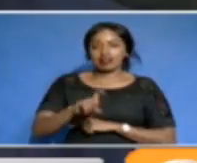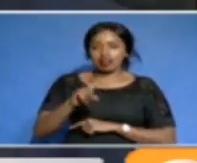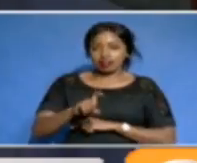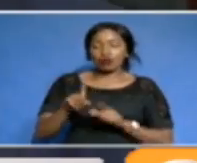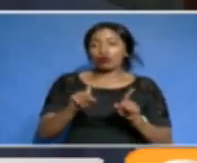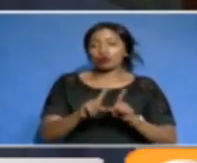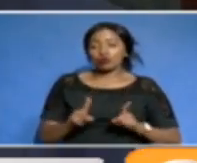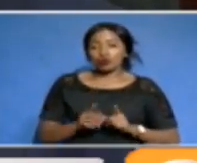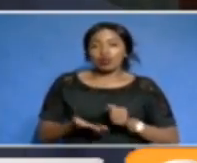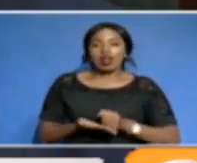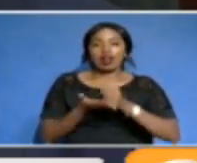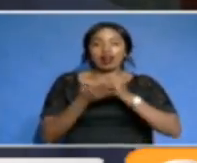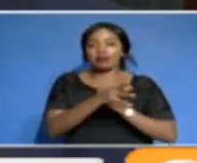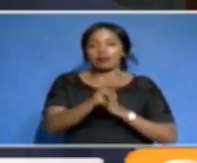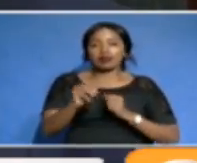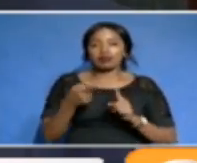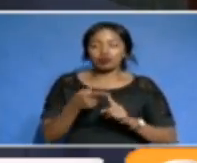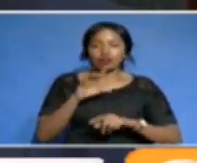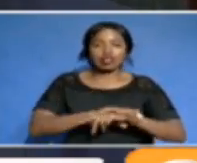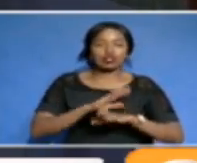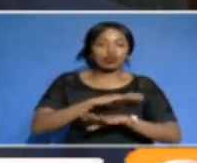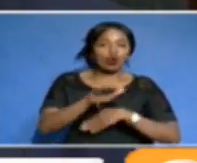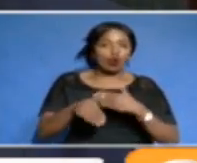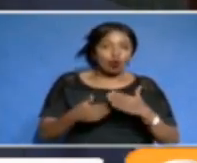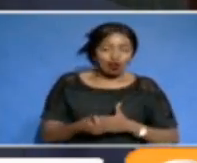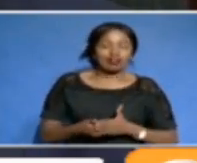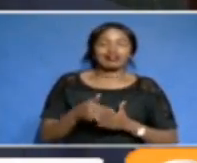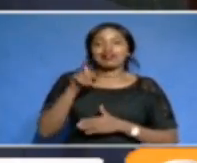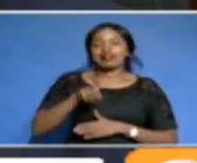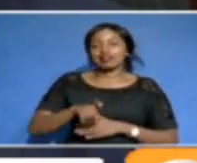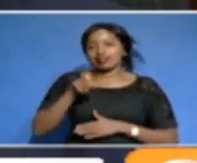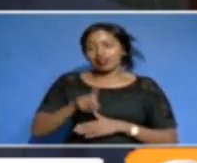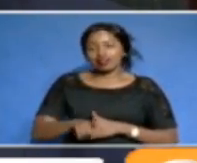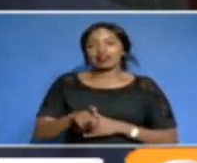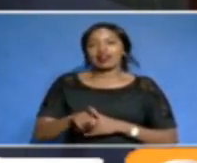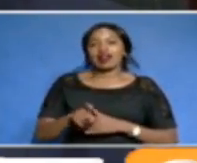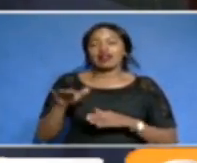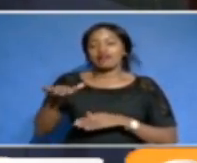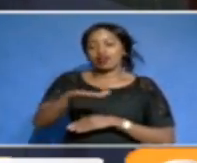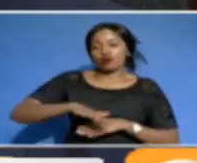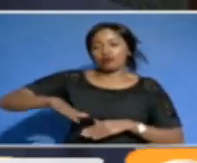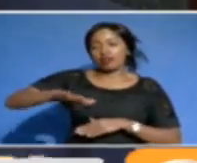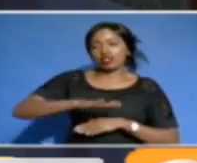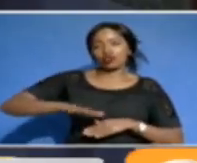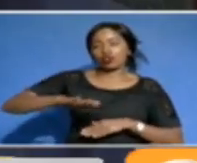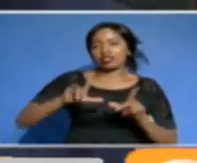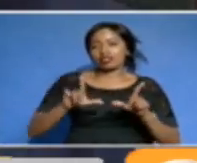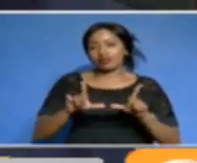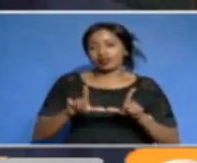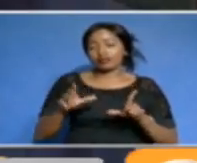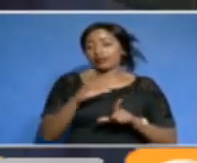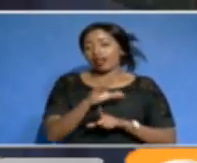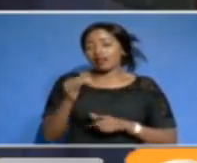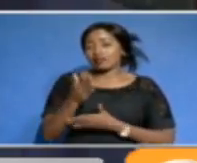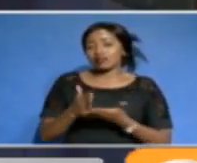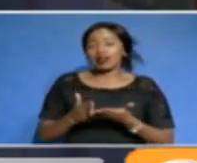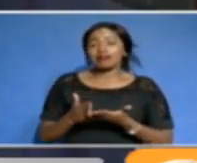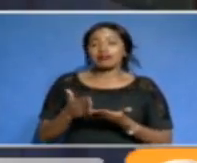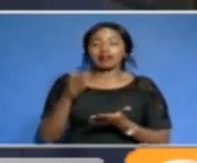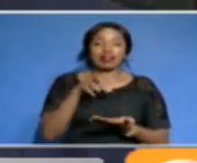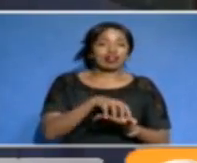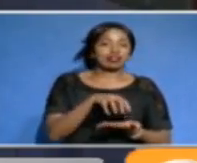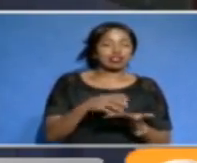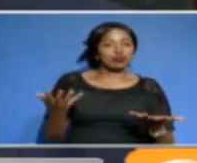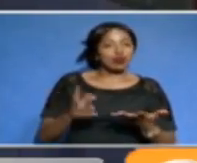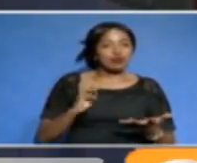to have them get all the necessary environmental permits. And indeed, in some cases, where we